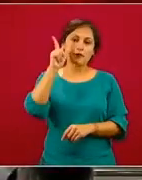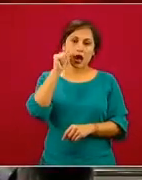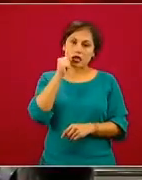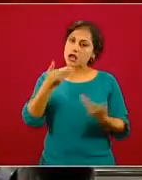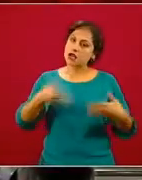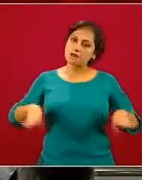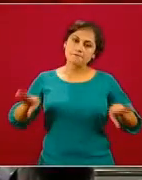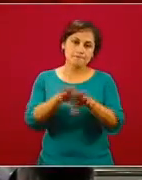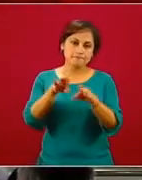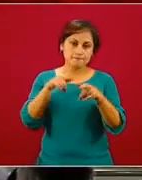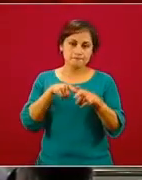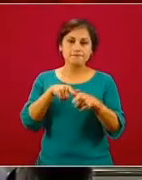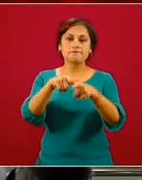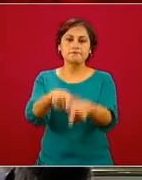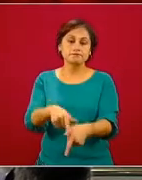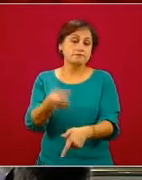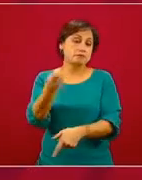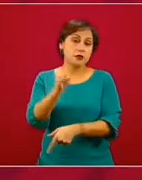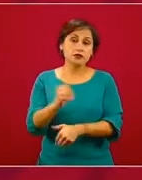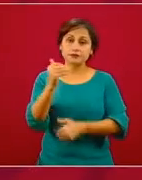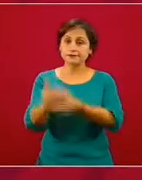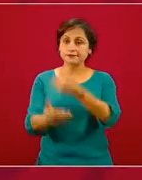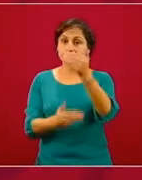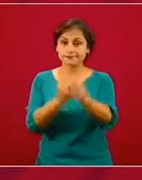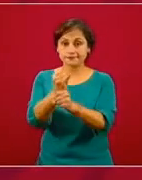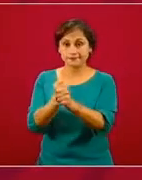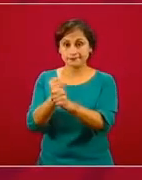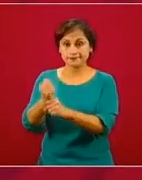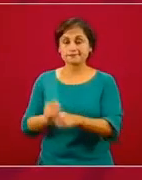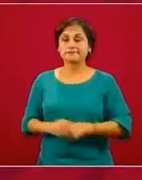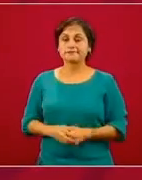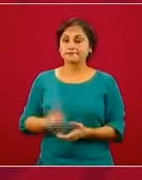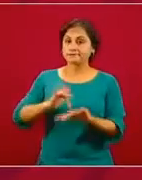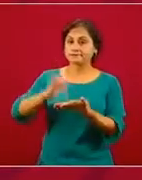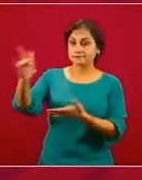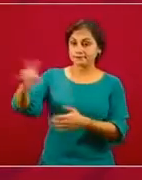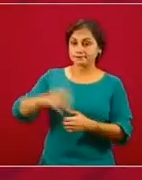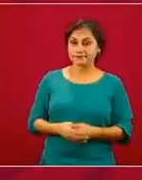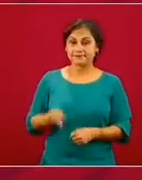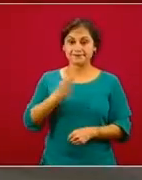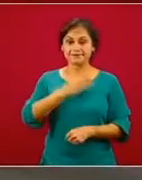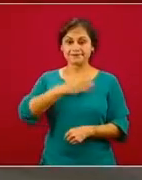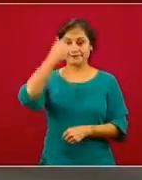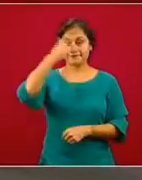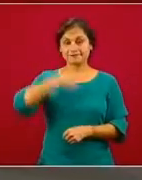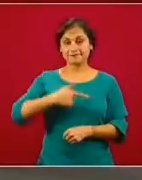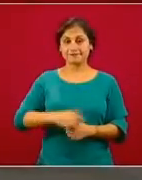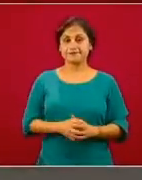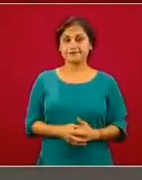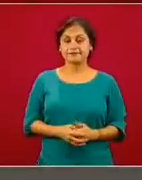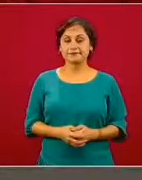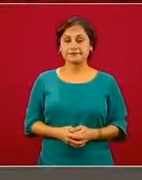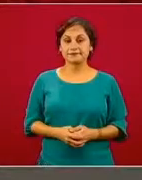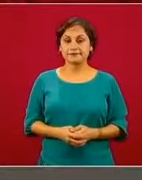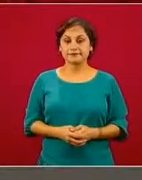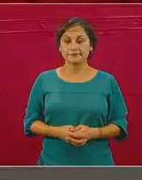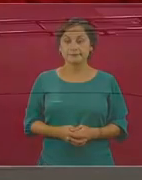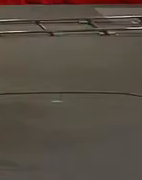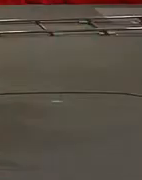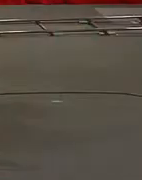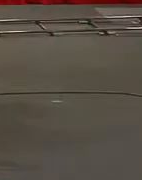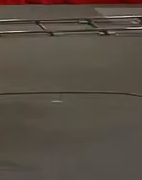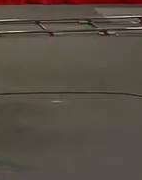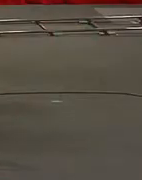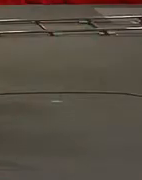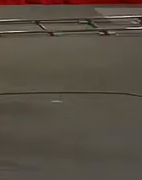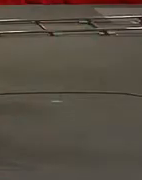have been denominated hope municipalities. But to the degree that we get these reports of new cases, those